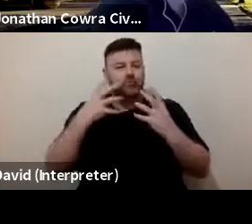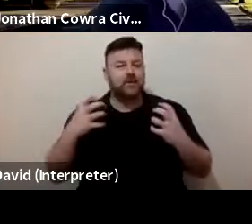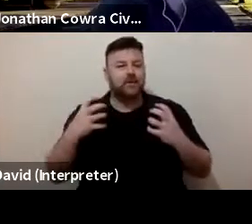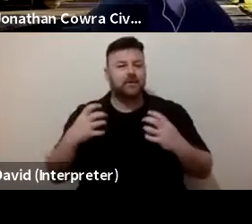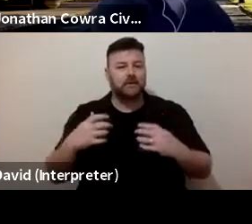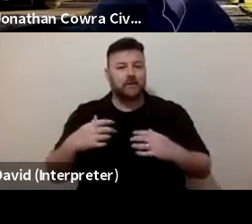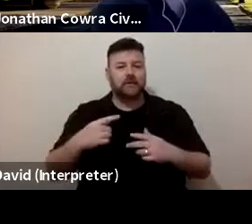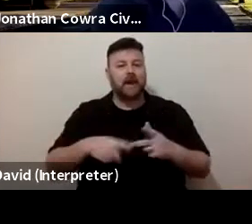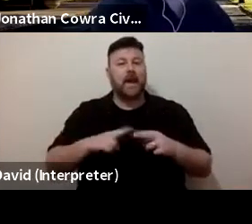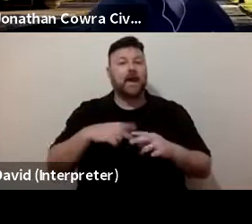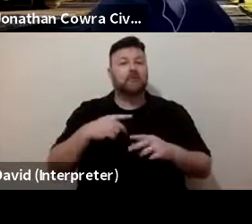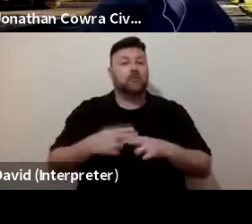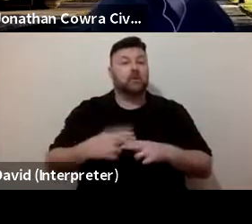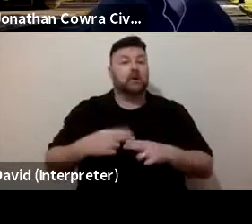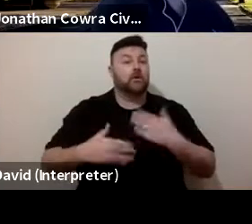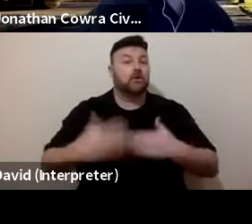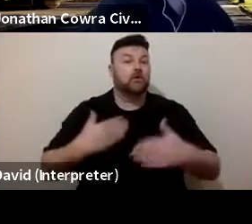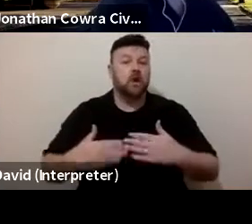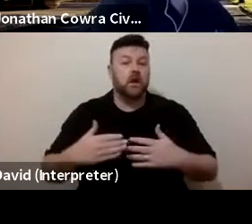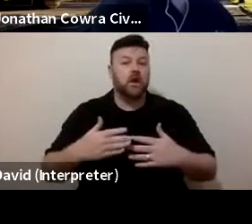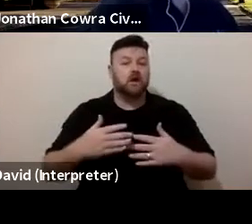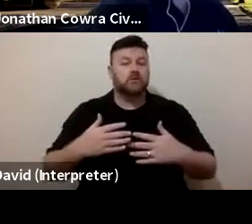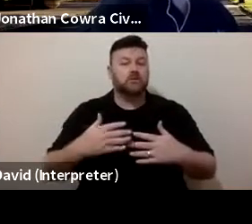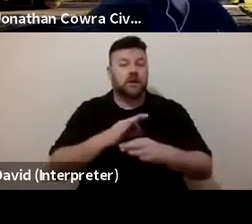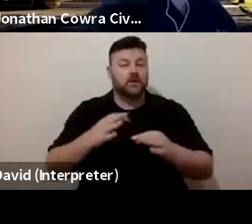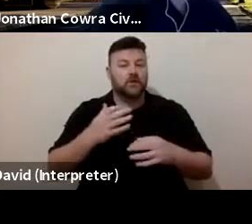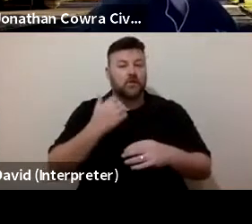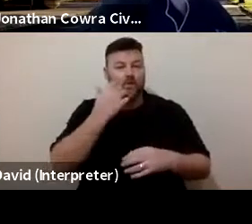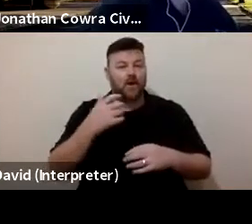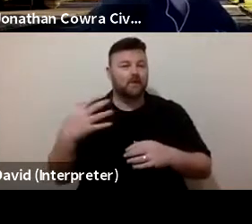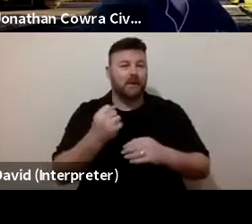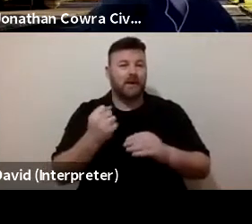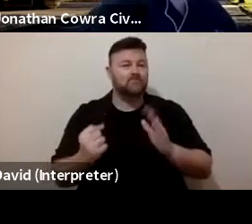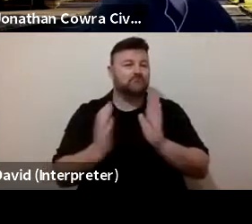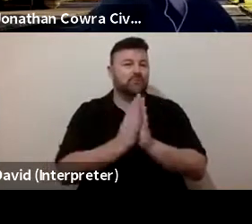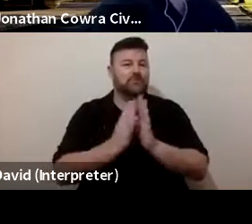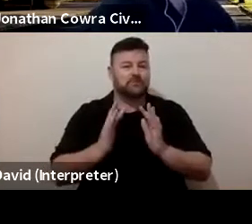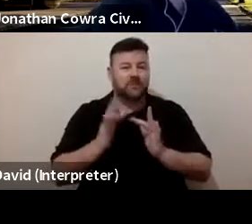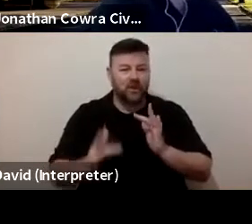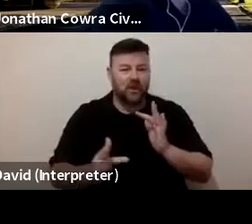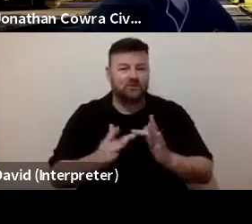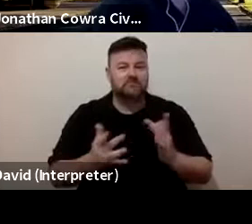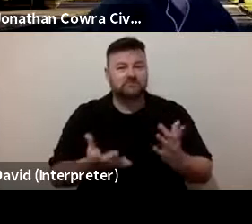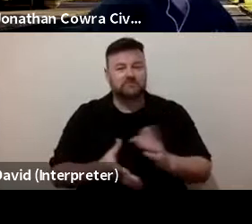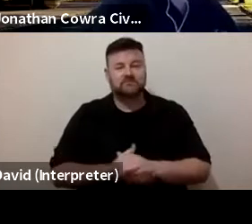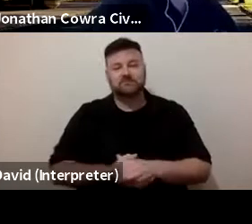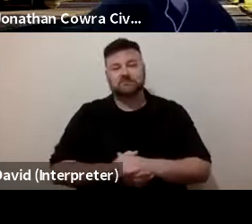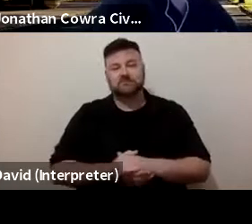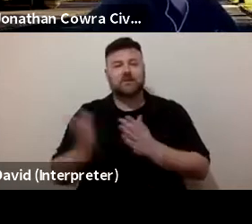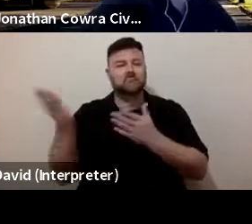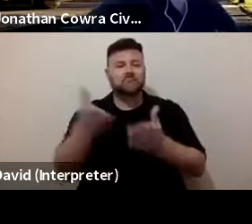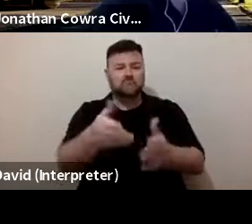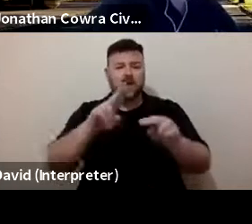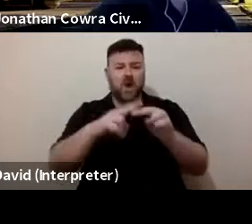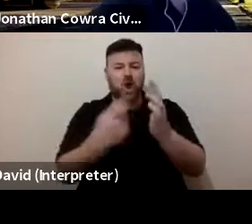Not everything does necessarily go online or need to go online. Frank, how about